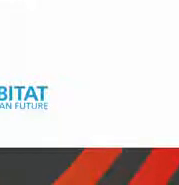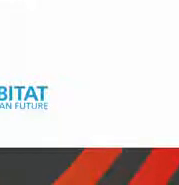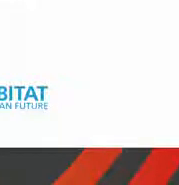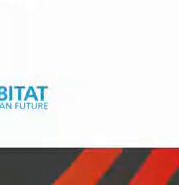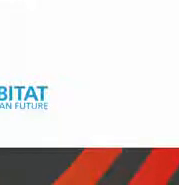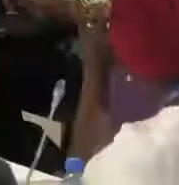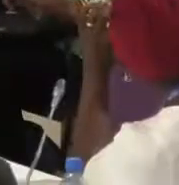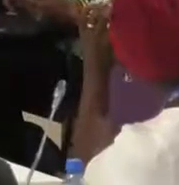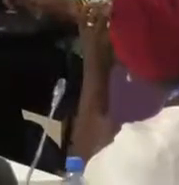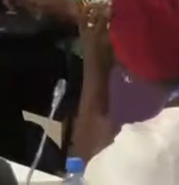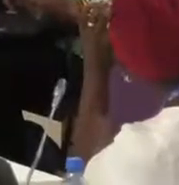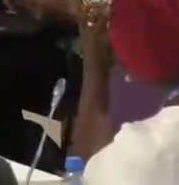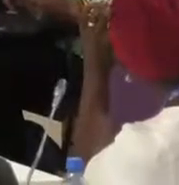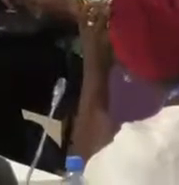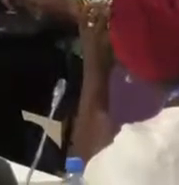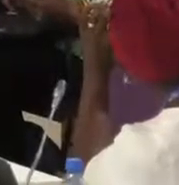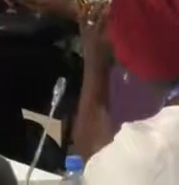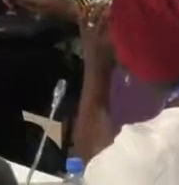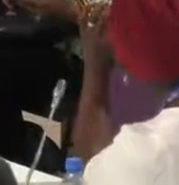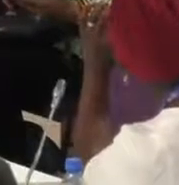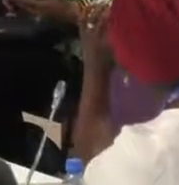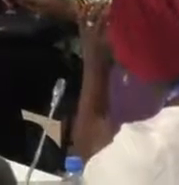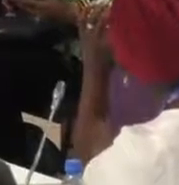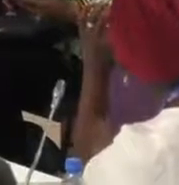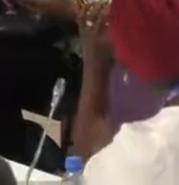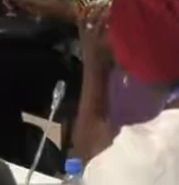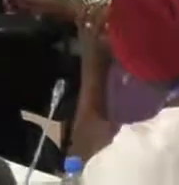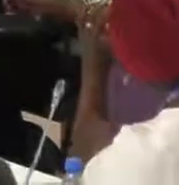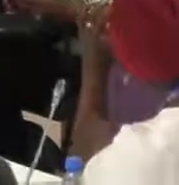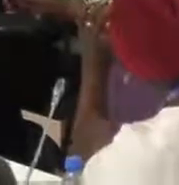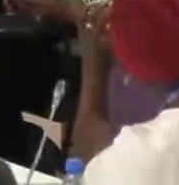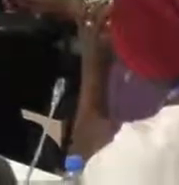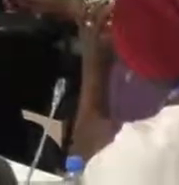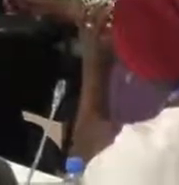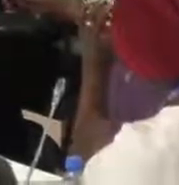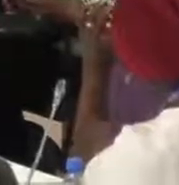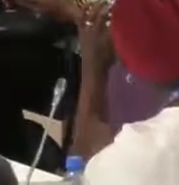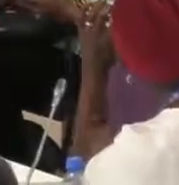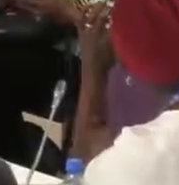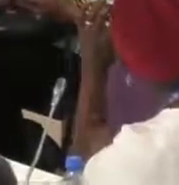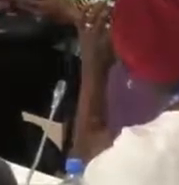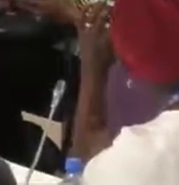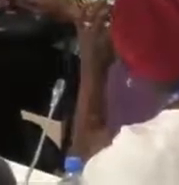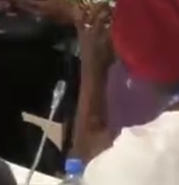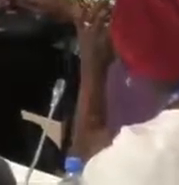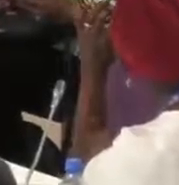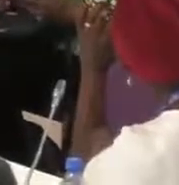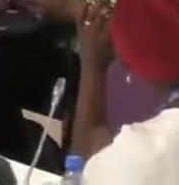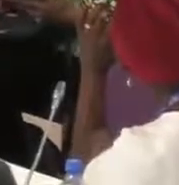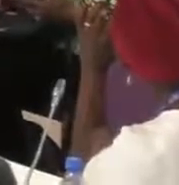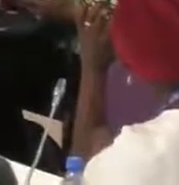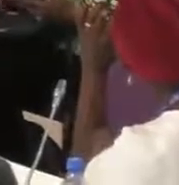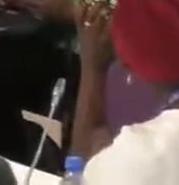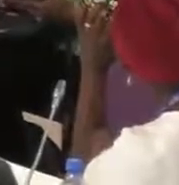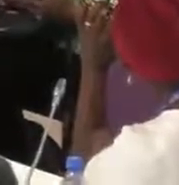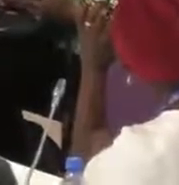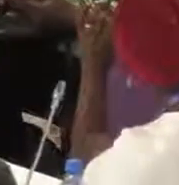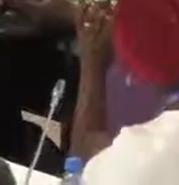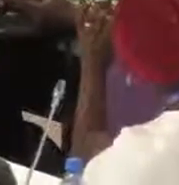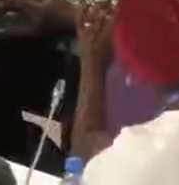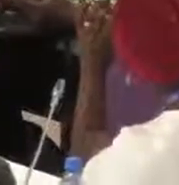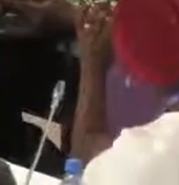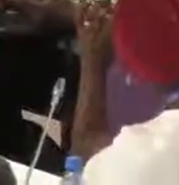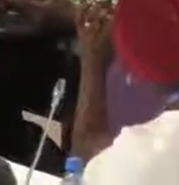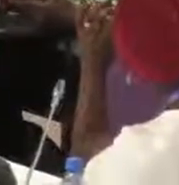Welcome, everybody. The Global Task Force of Local and Regional Governments, over 27